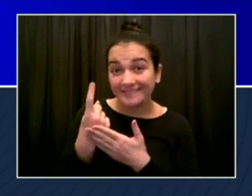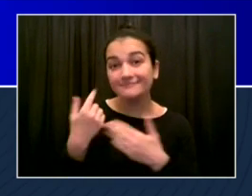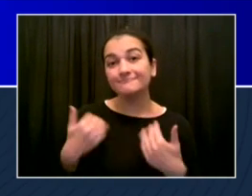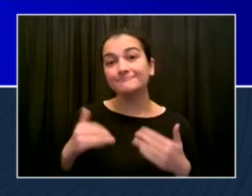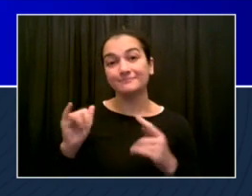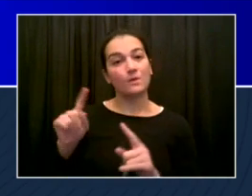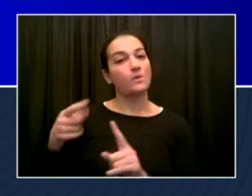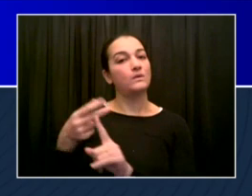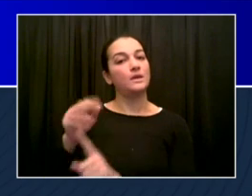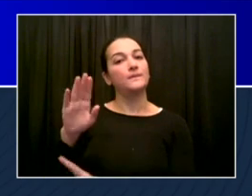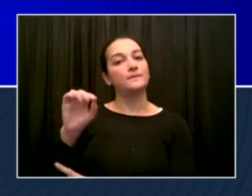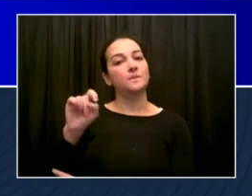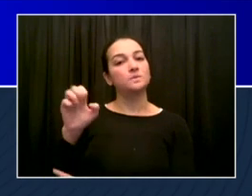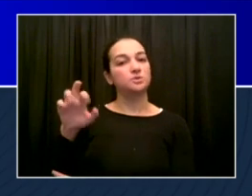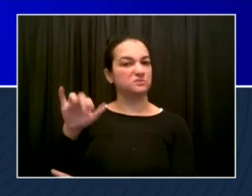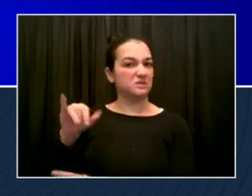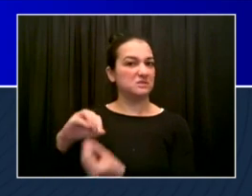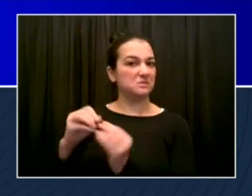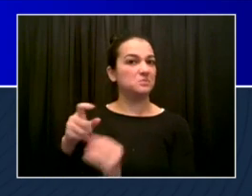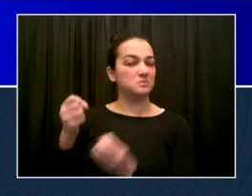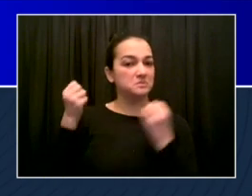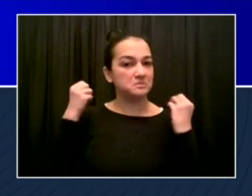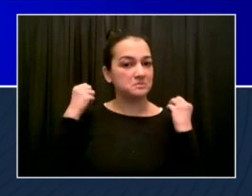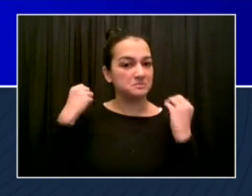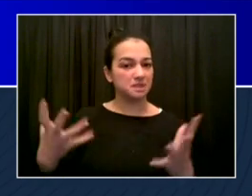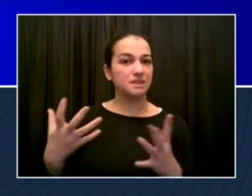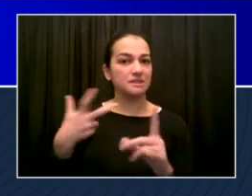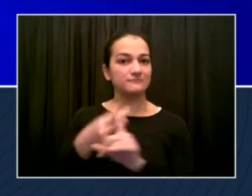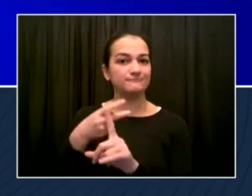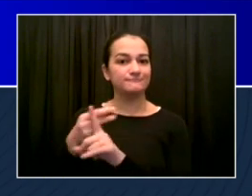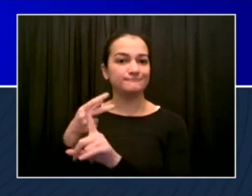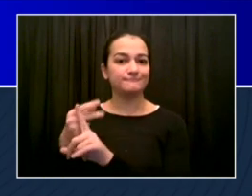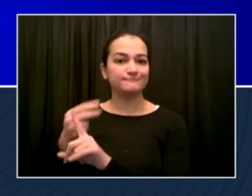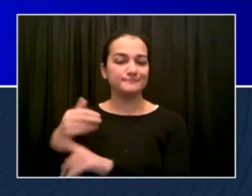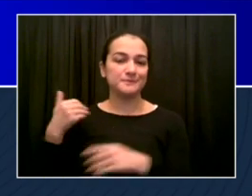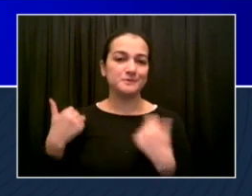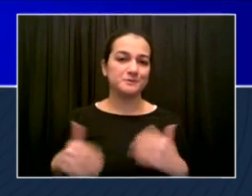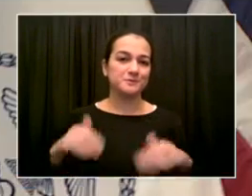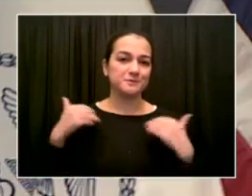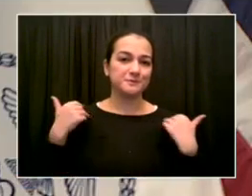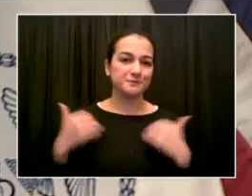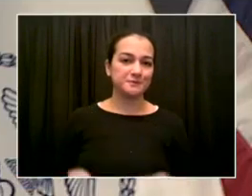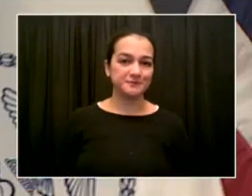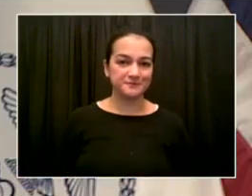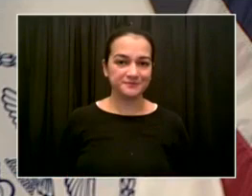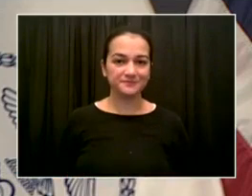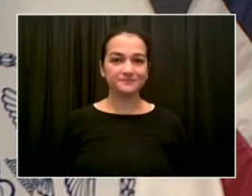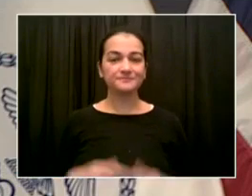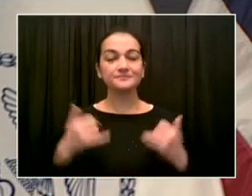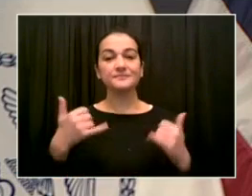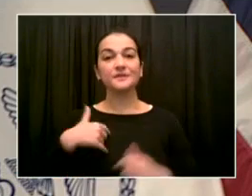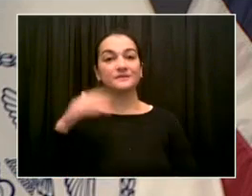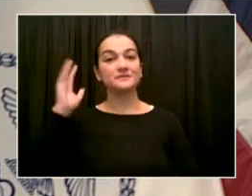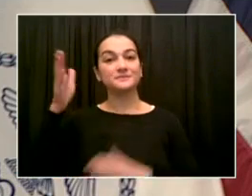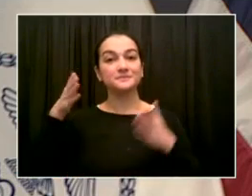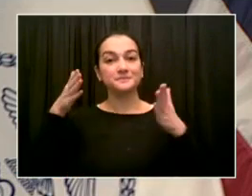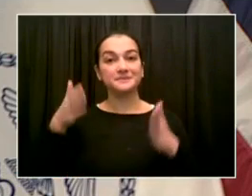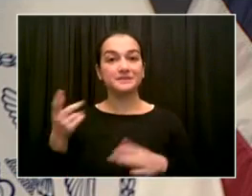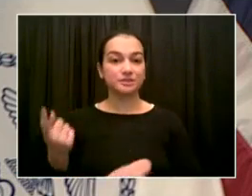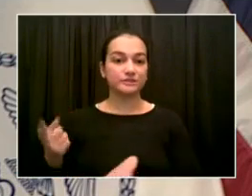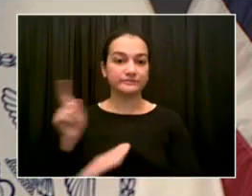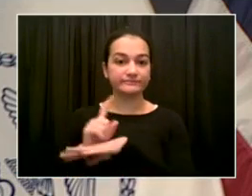your booster shot now. Now, I want you to hear from someone who has been at the grassroots spreading the message,